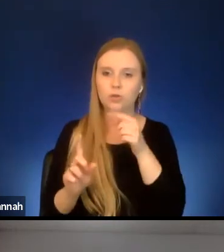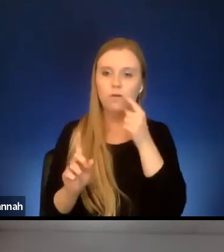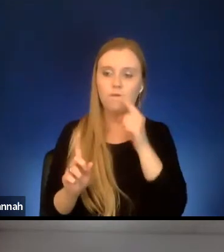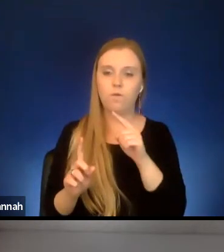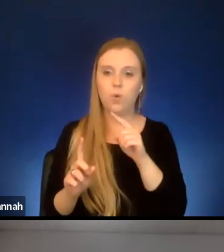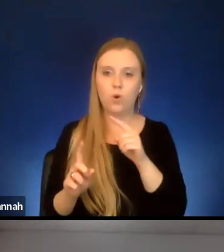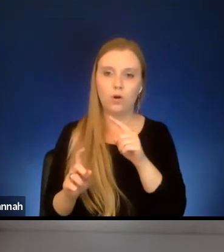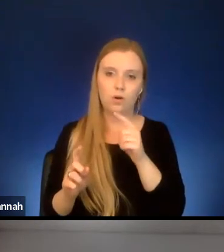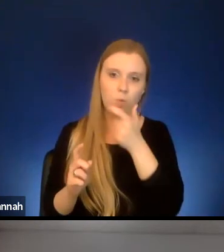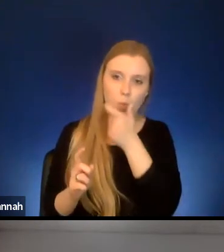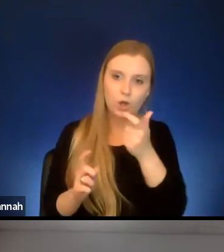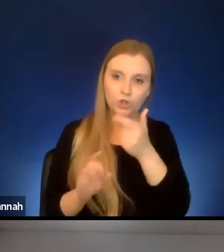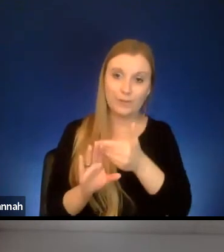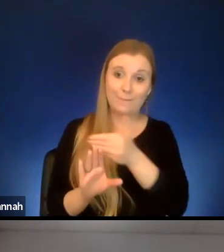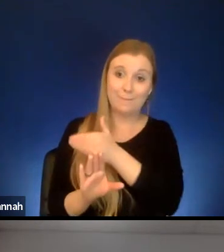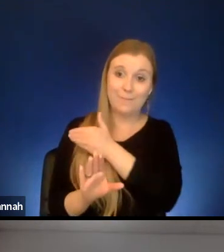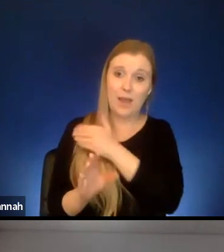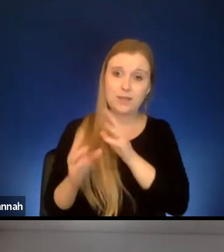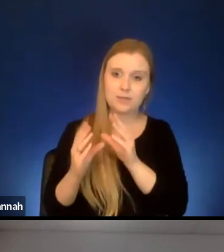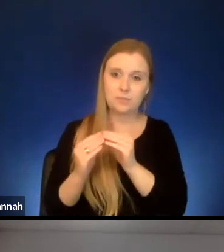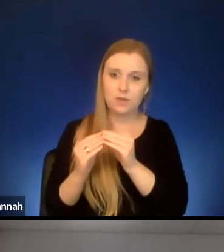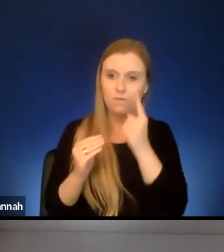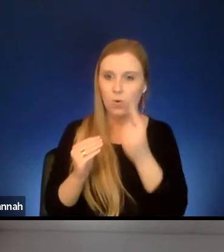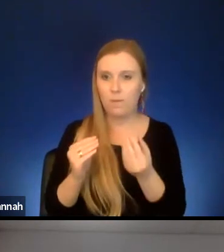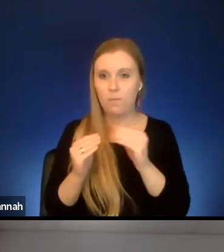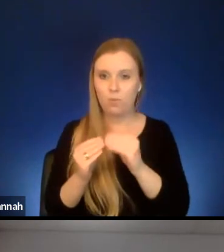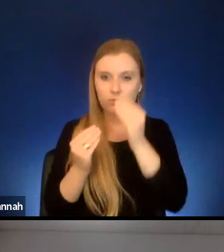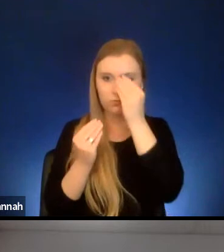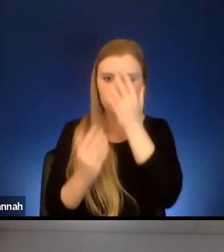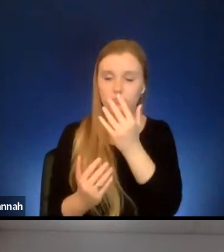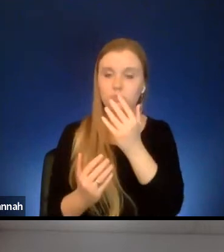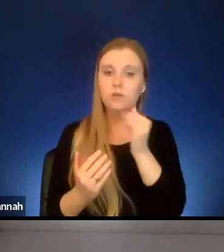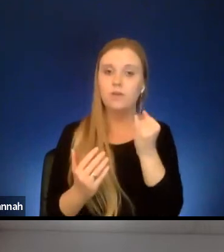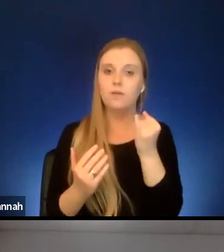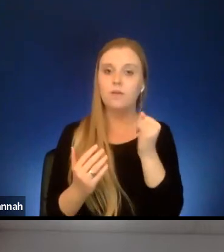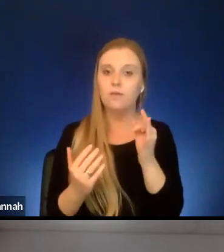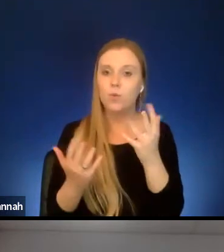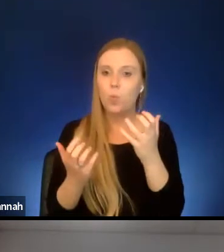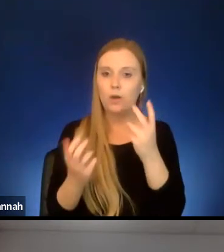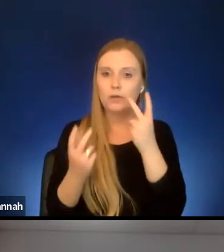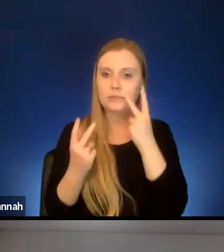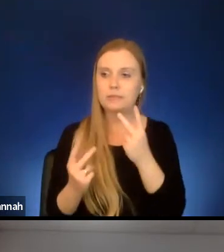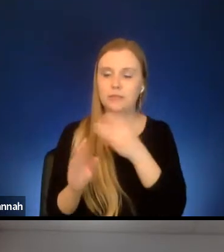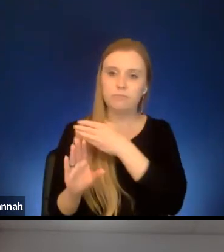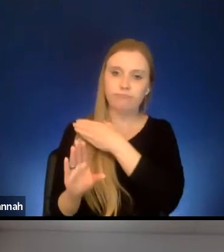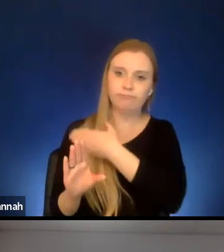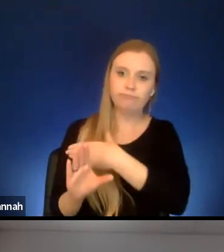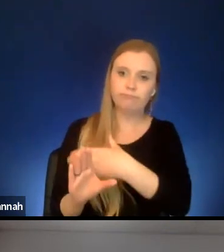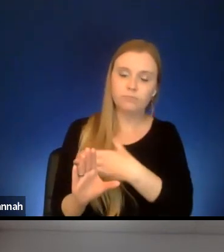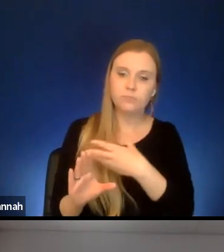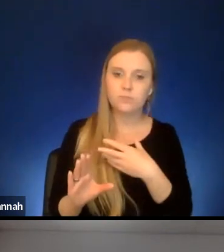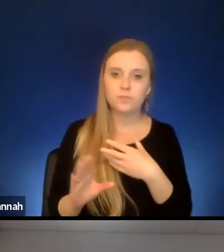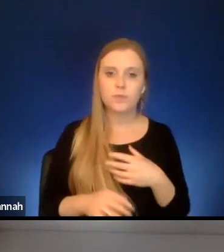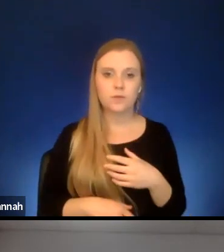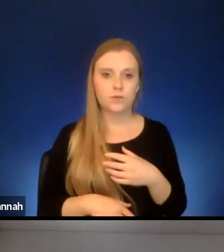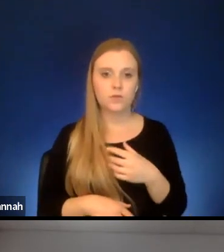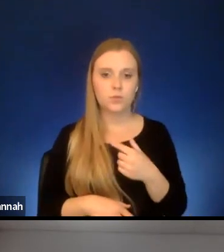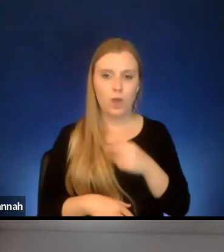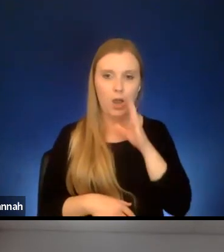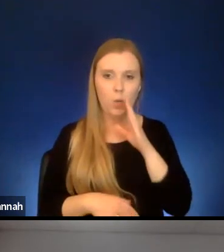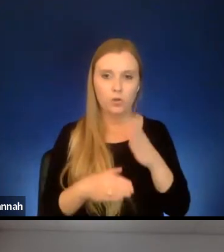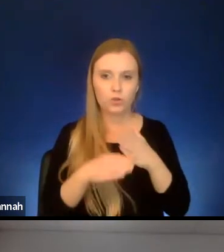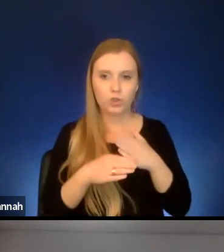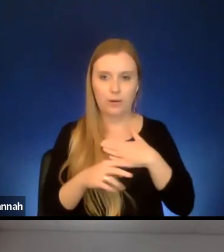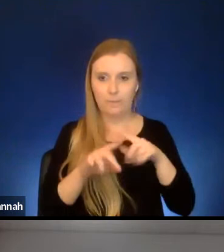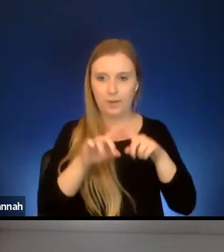information. If you'd like to see past meetings as well as our presentations for our bond community meetings. So I'd like to take a minute just to share my screen